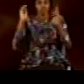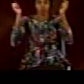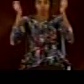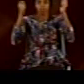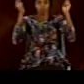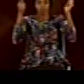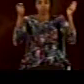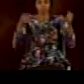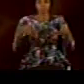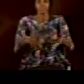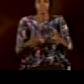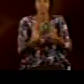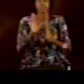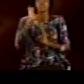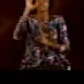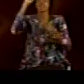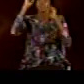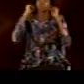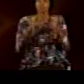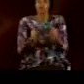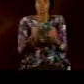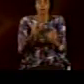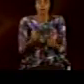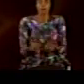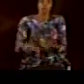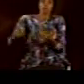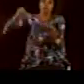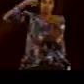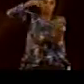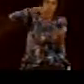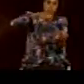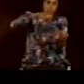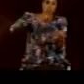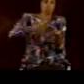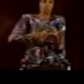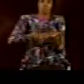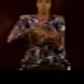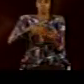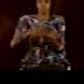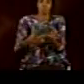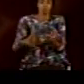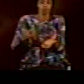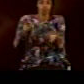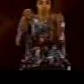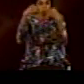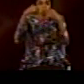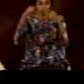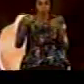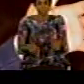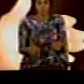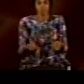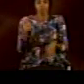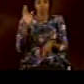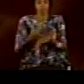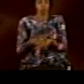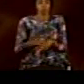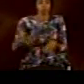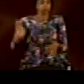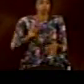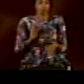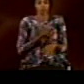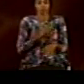power fall in Pentecostal dimension and let us have lives turned